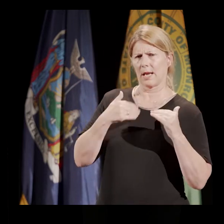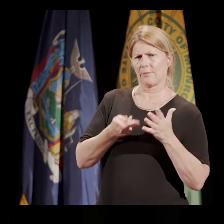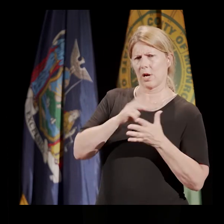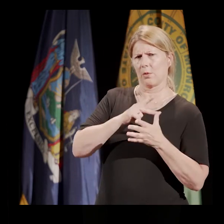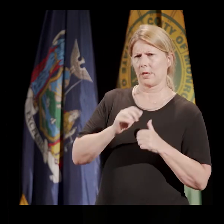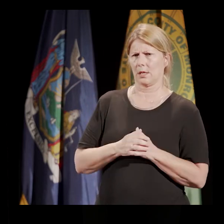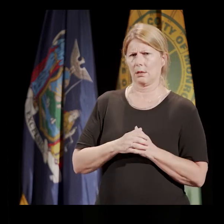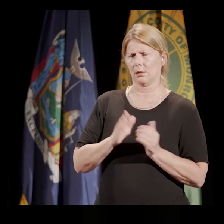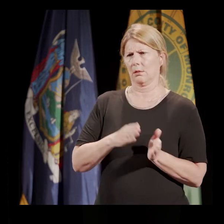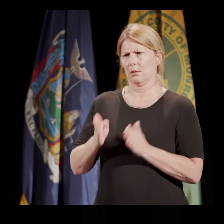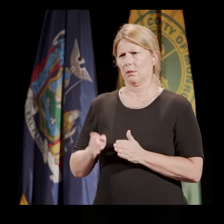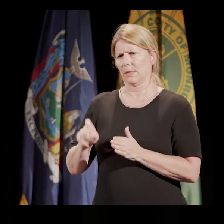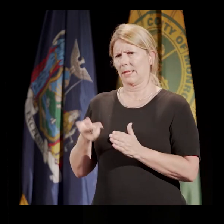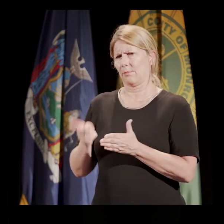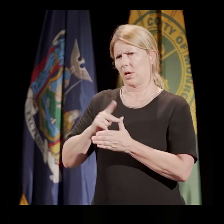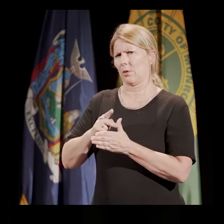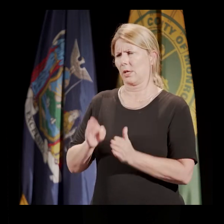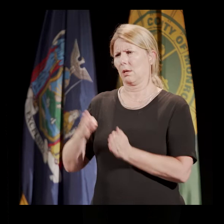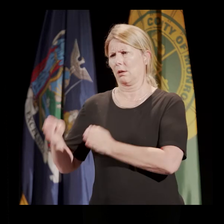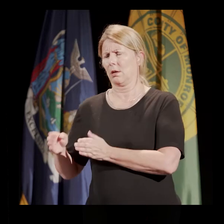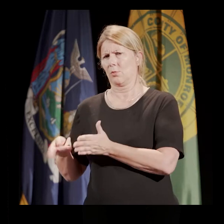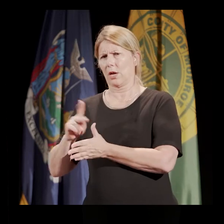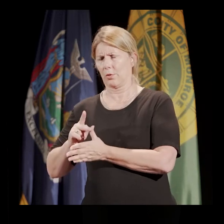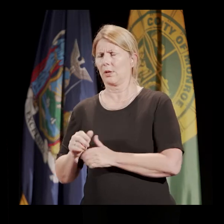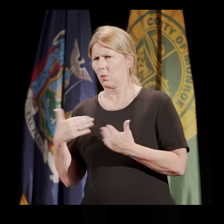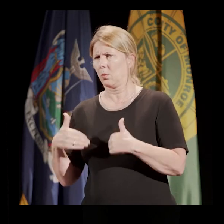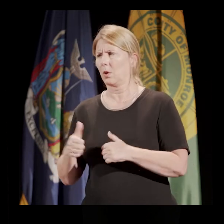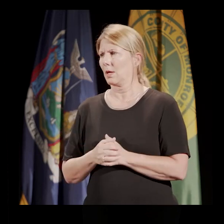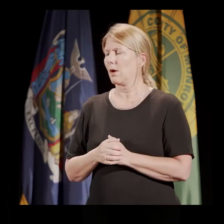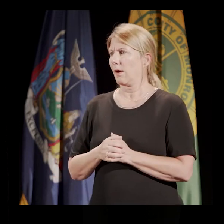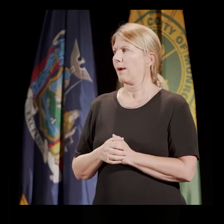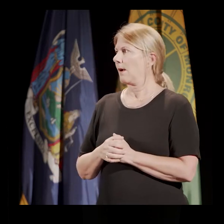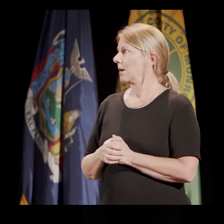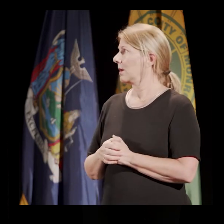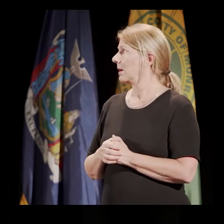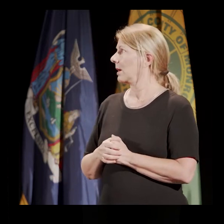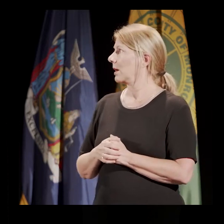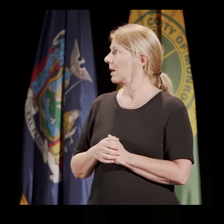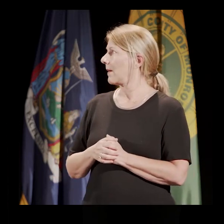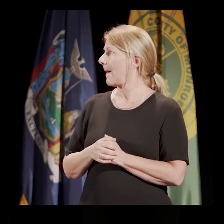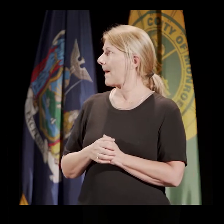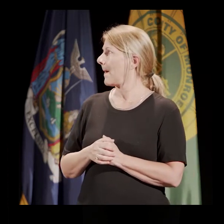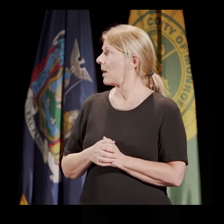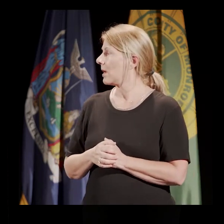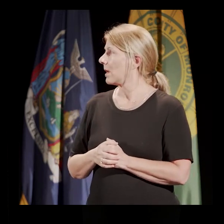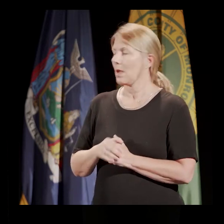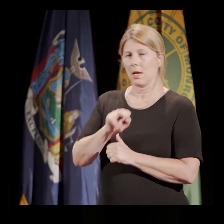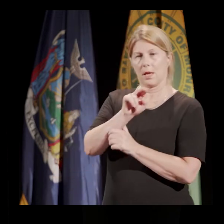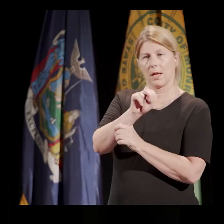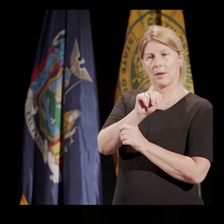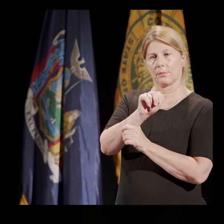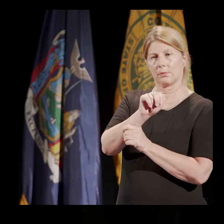none of the other priorities are possible. You can see the commitment to equity at play in programs like our MWBE